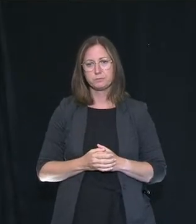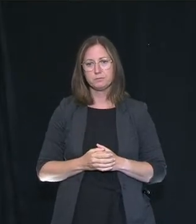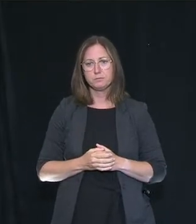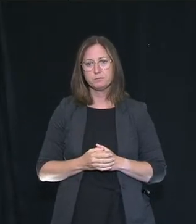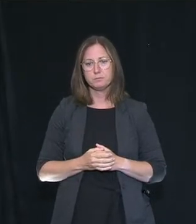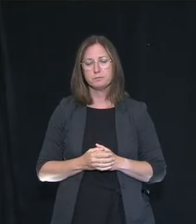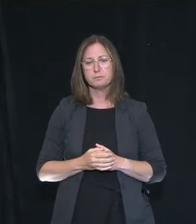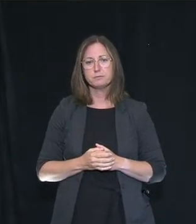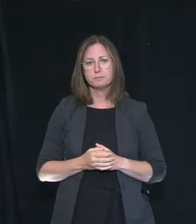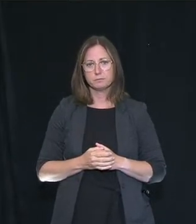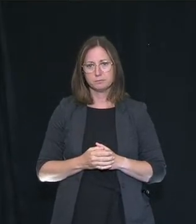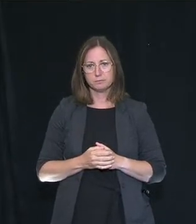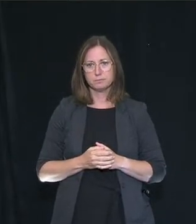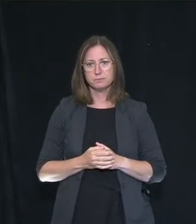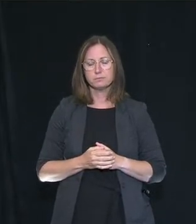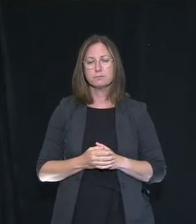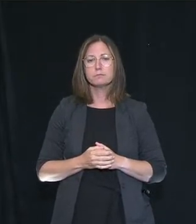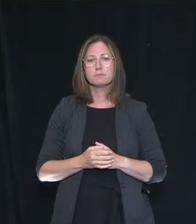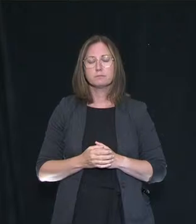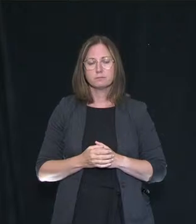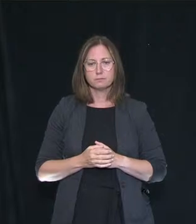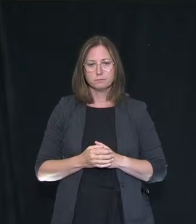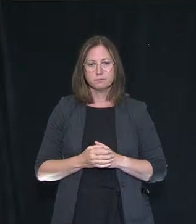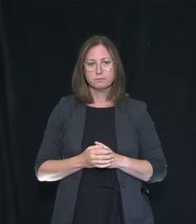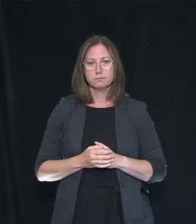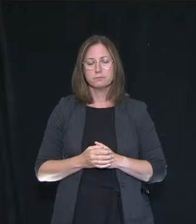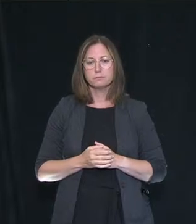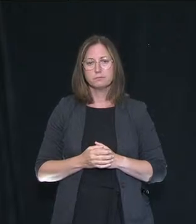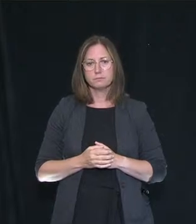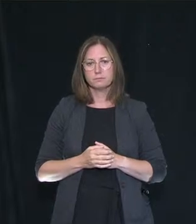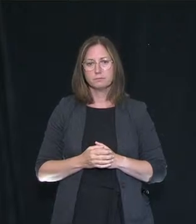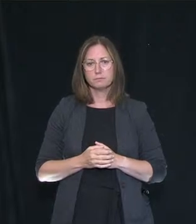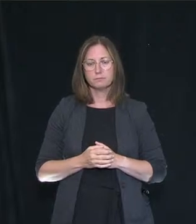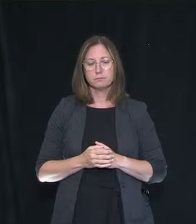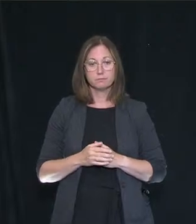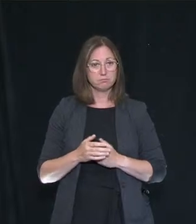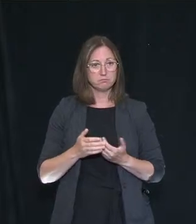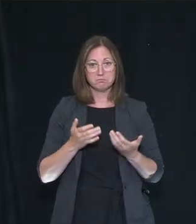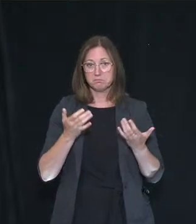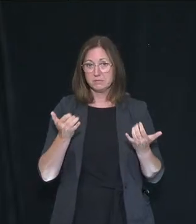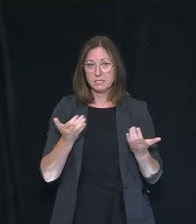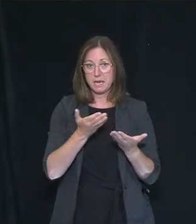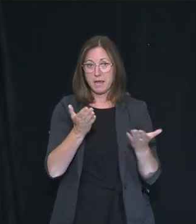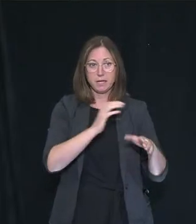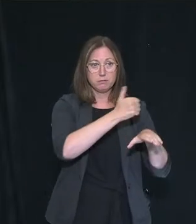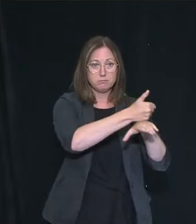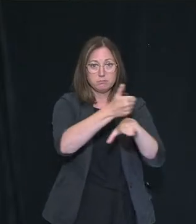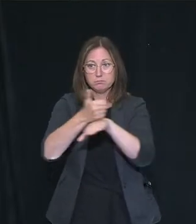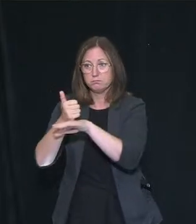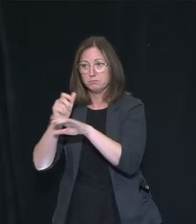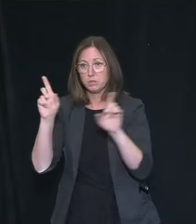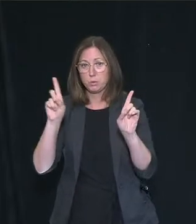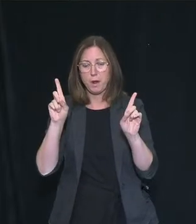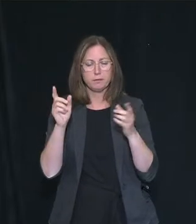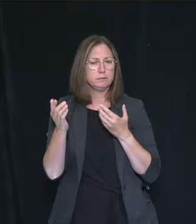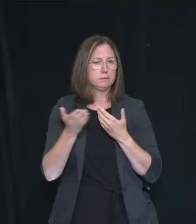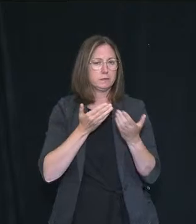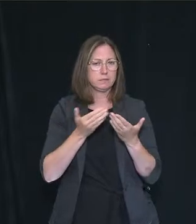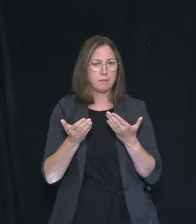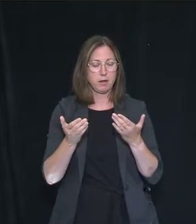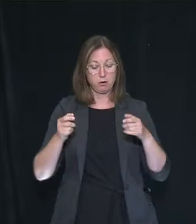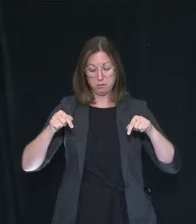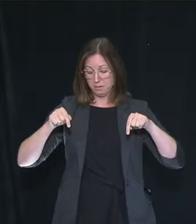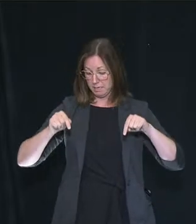Peu importe. Regardless of where you are listening from, either here at